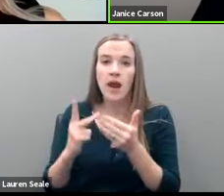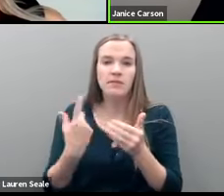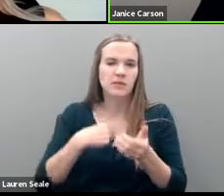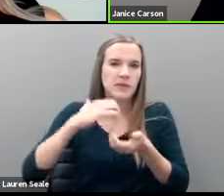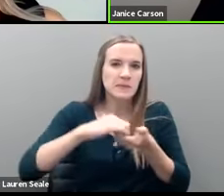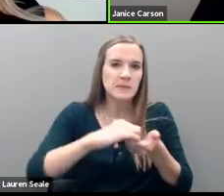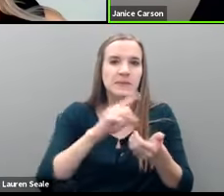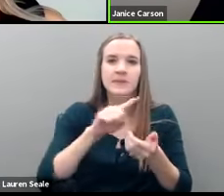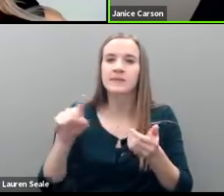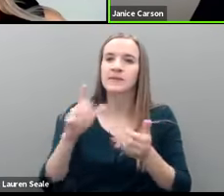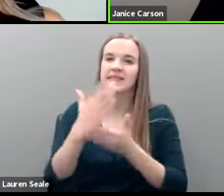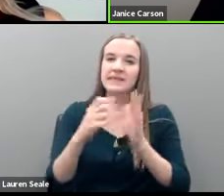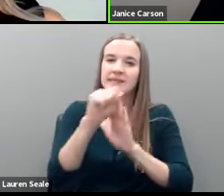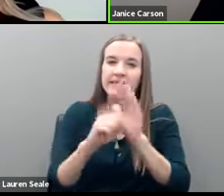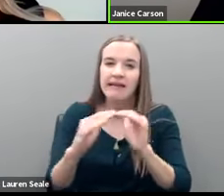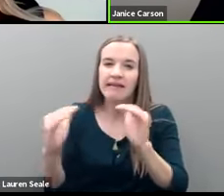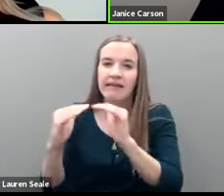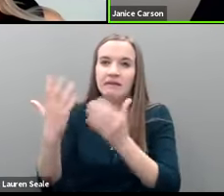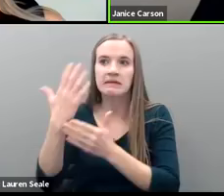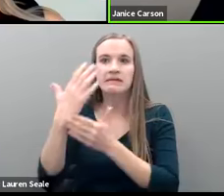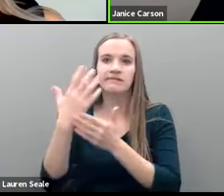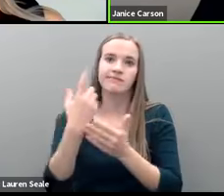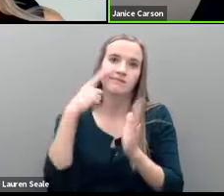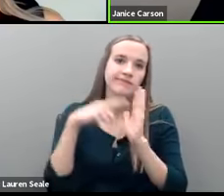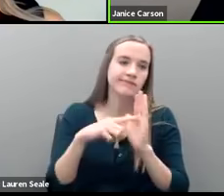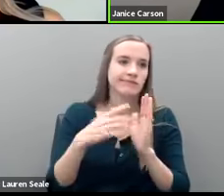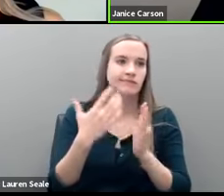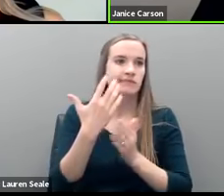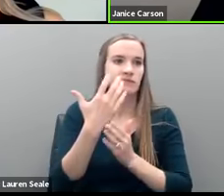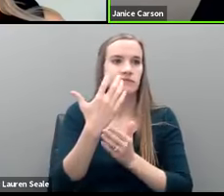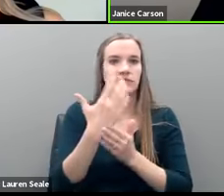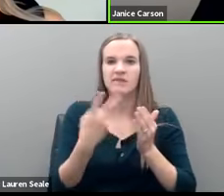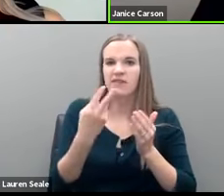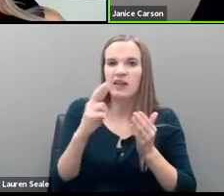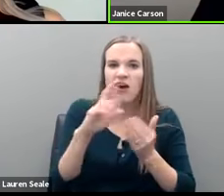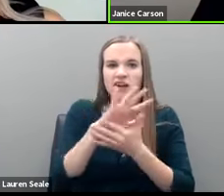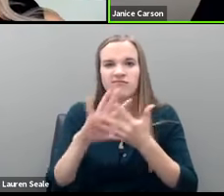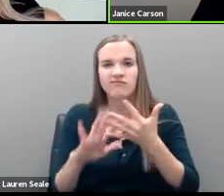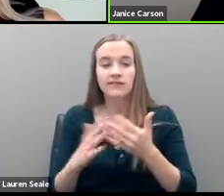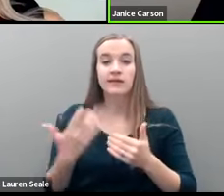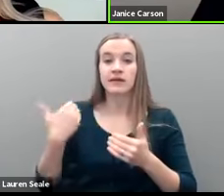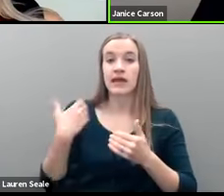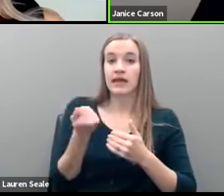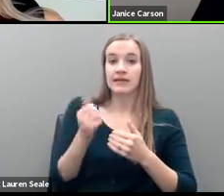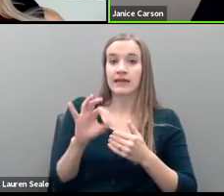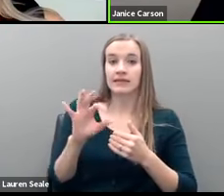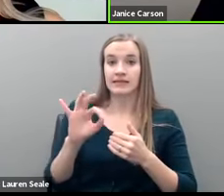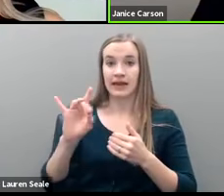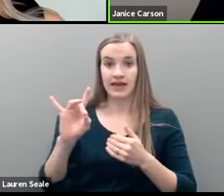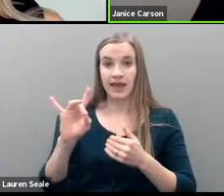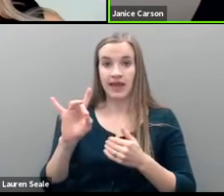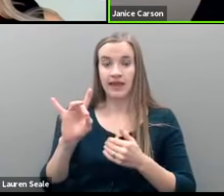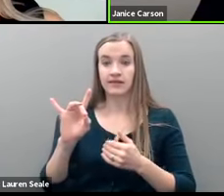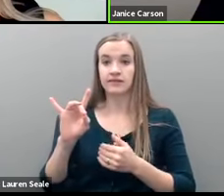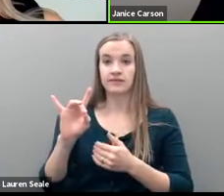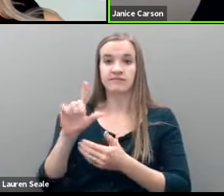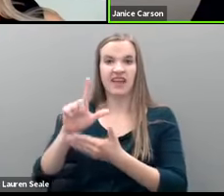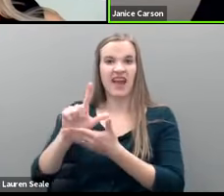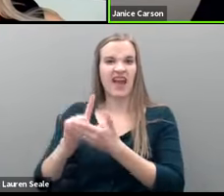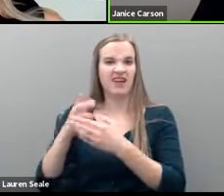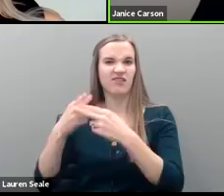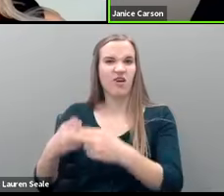bit different. We were authorized in 1998 as the Tech Act, and then we were reauthorized. So that's no